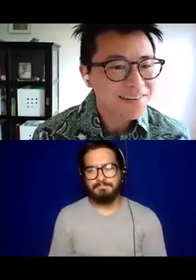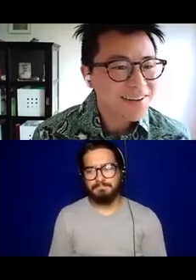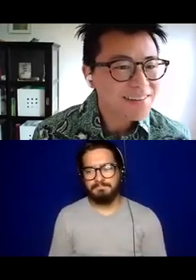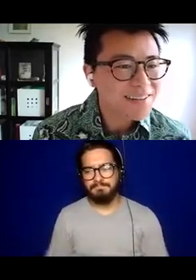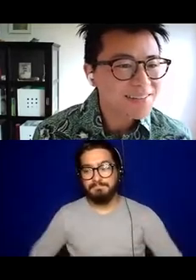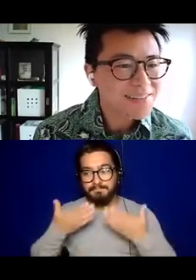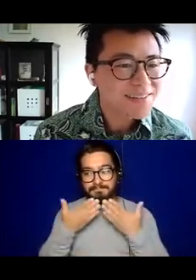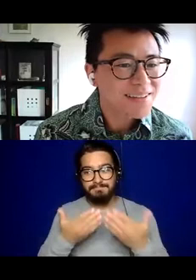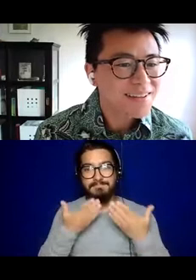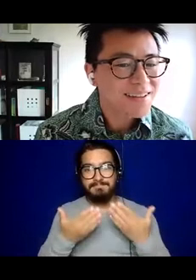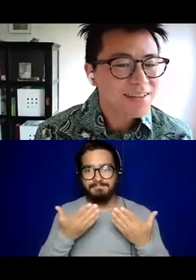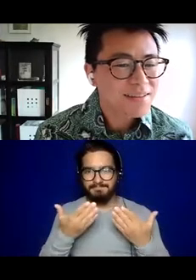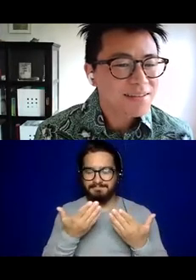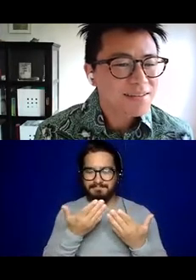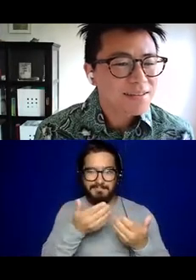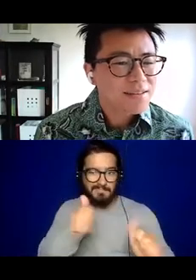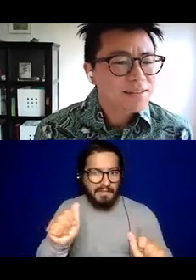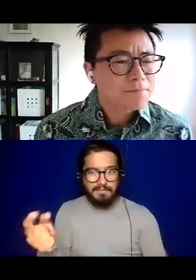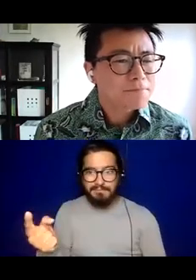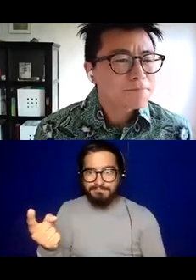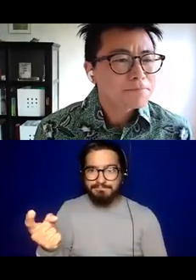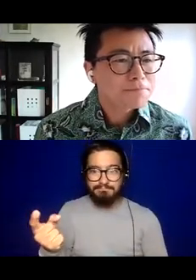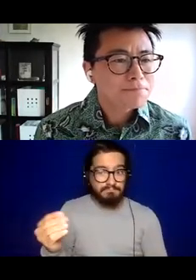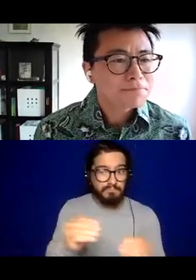Thank you. Anything else?